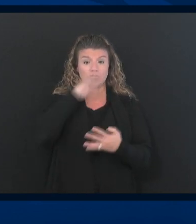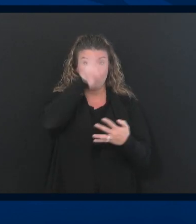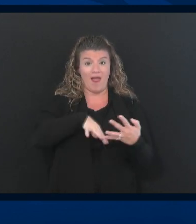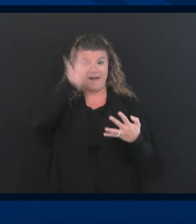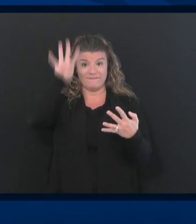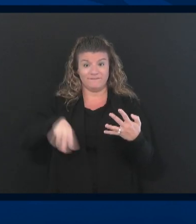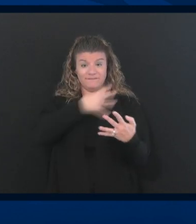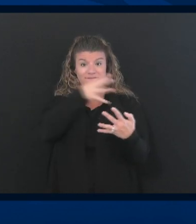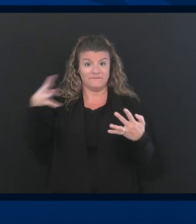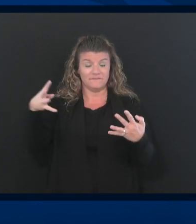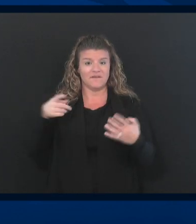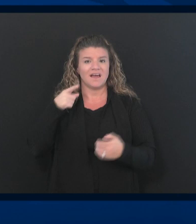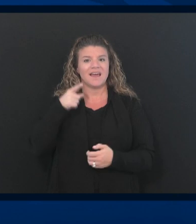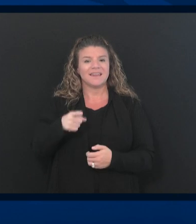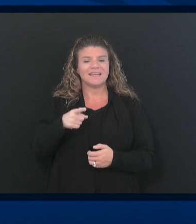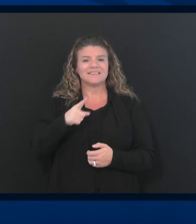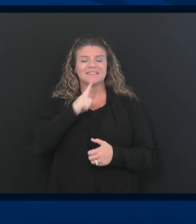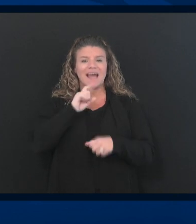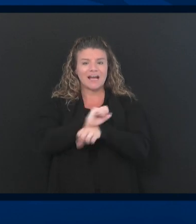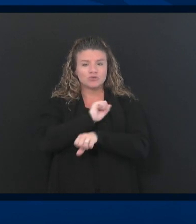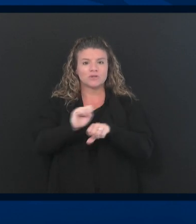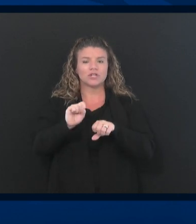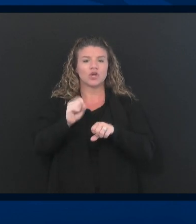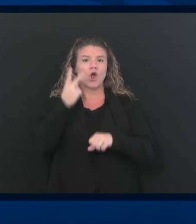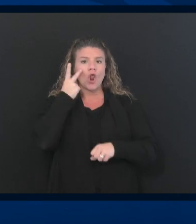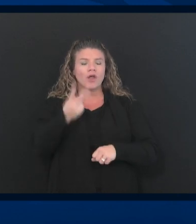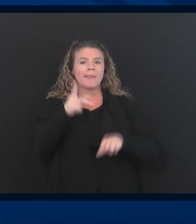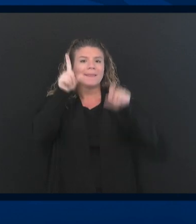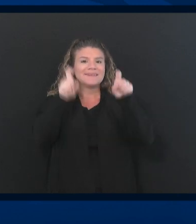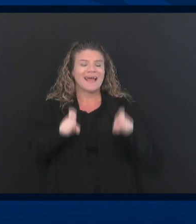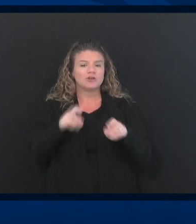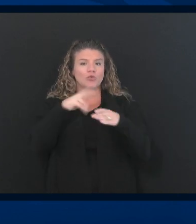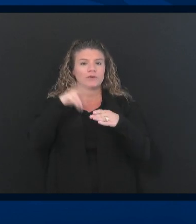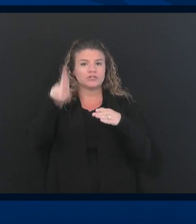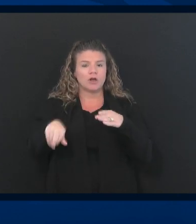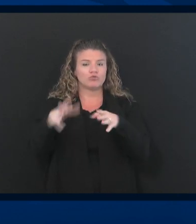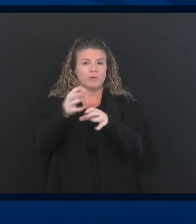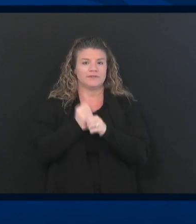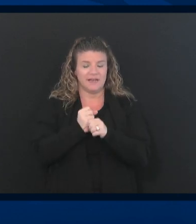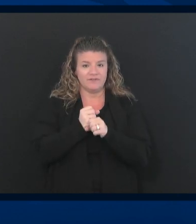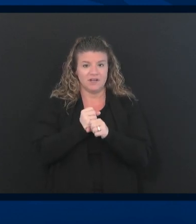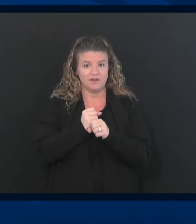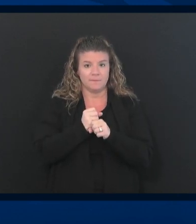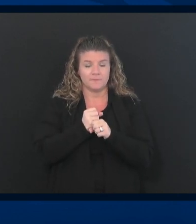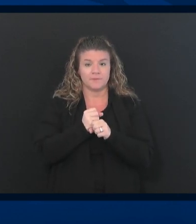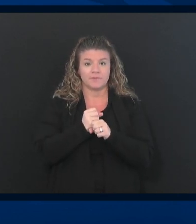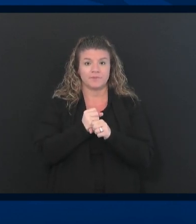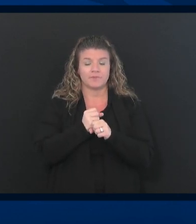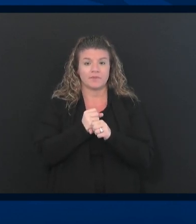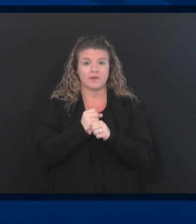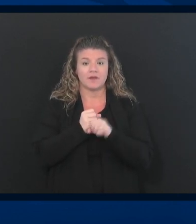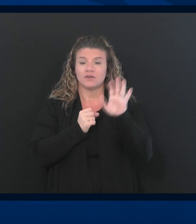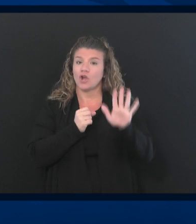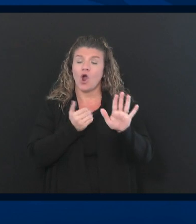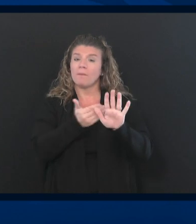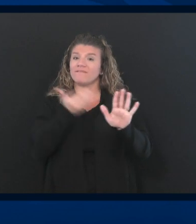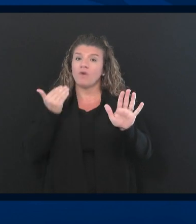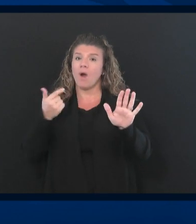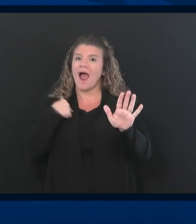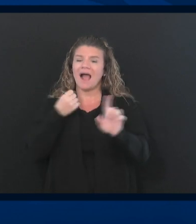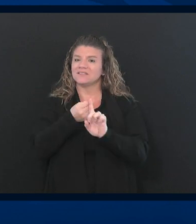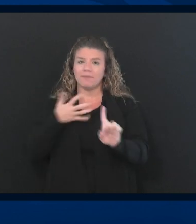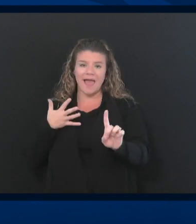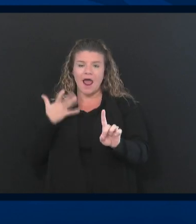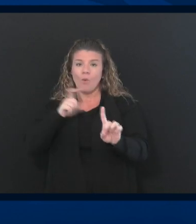dashboard, and this is actually looking at the test results that we have received. And I want to, before we even jump into this, we're looking at, as you